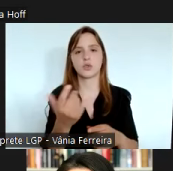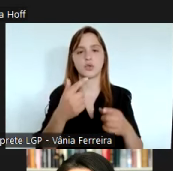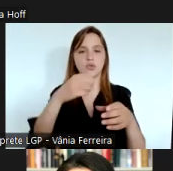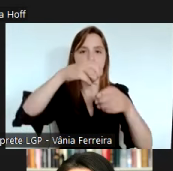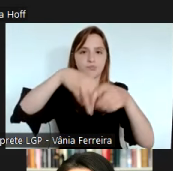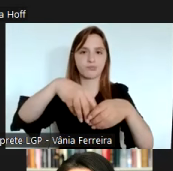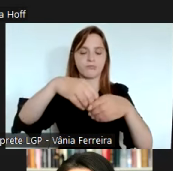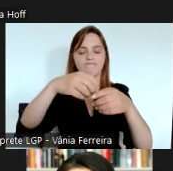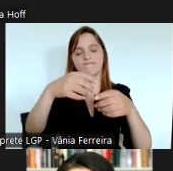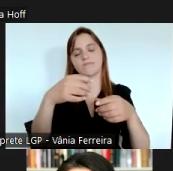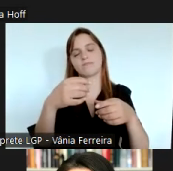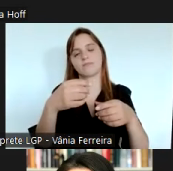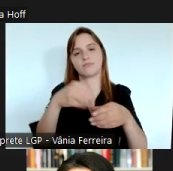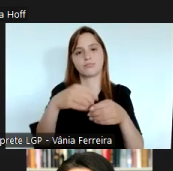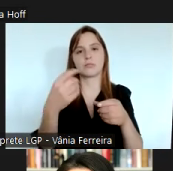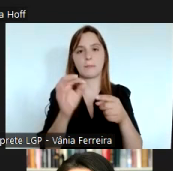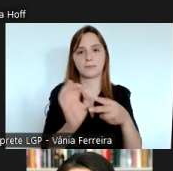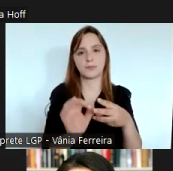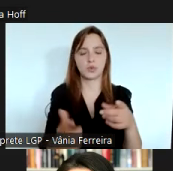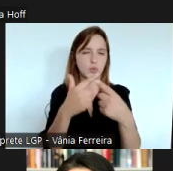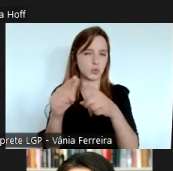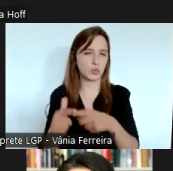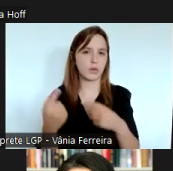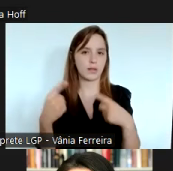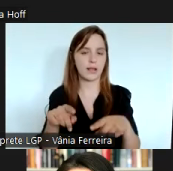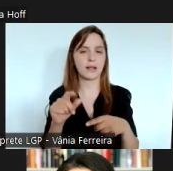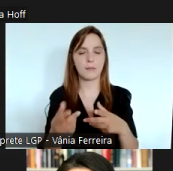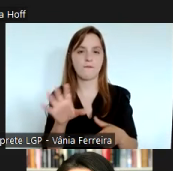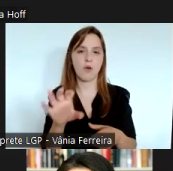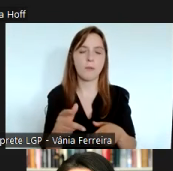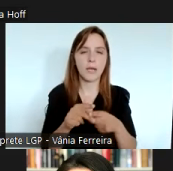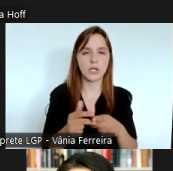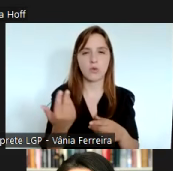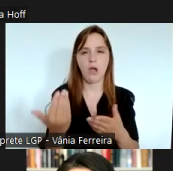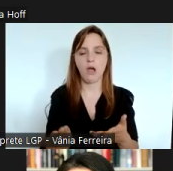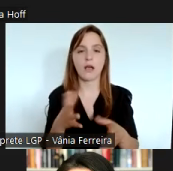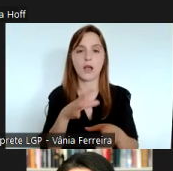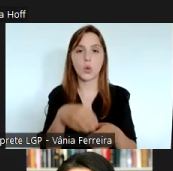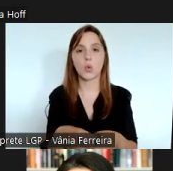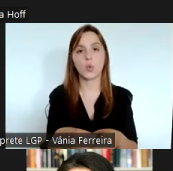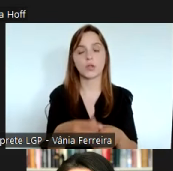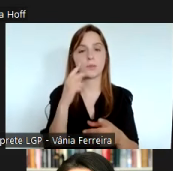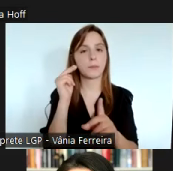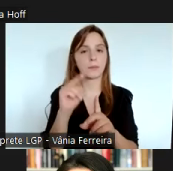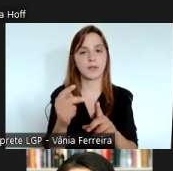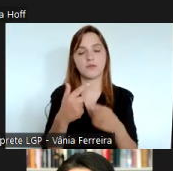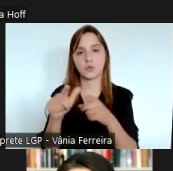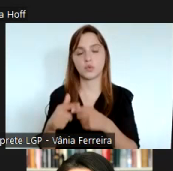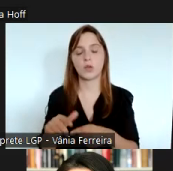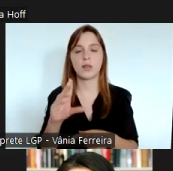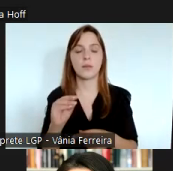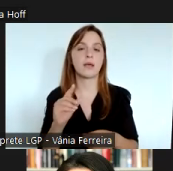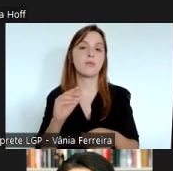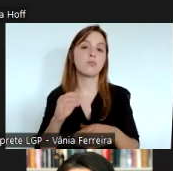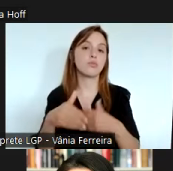measures and also mechanisms that include a lot of different perspectives in decision-making processes, for